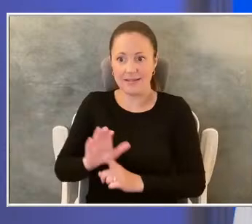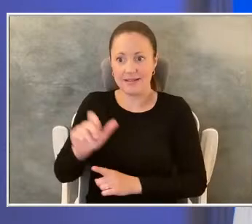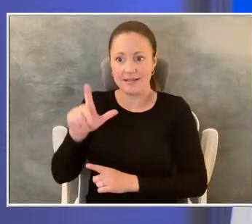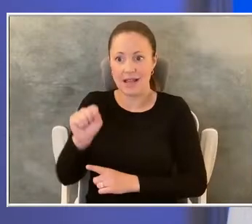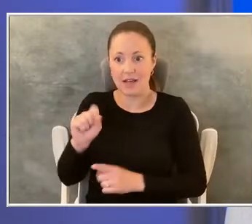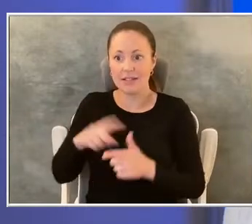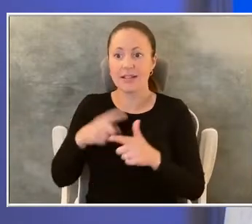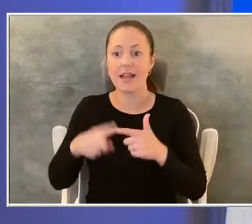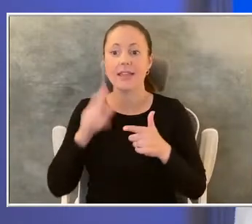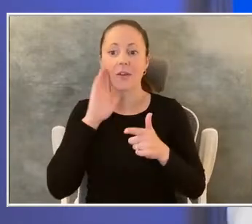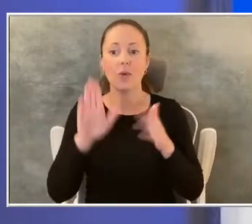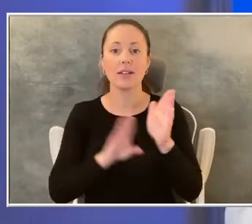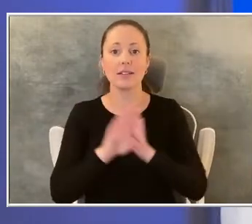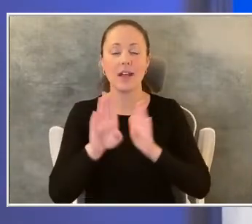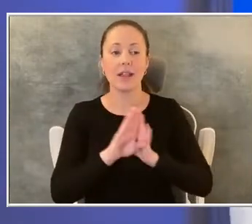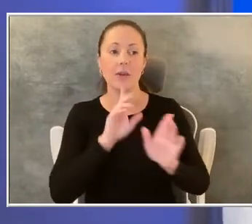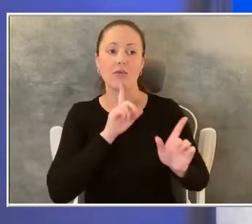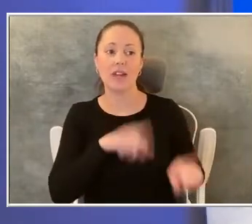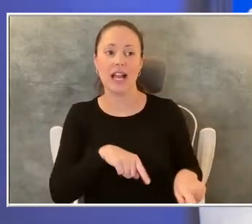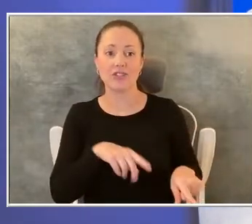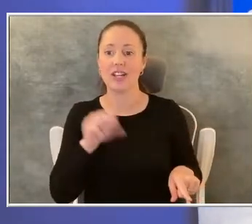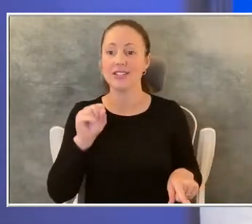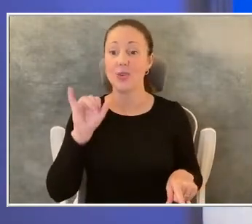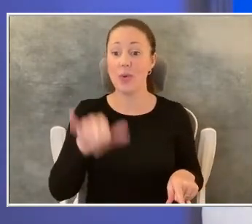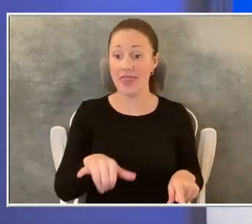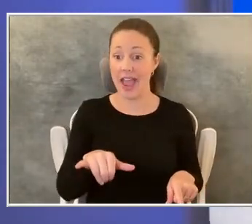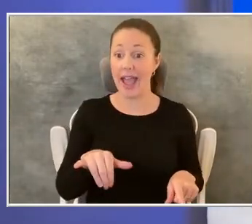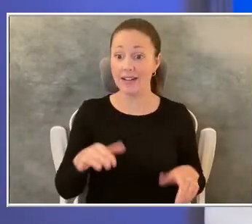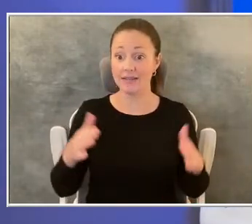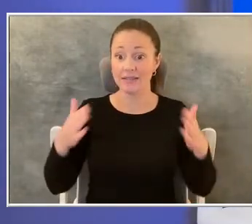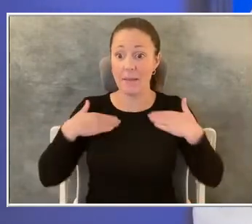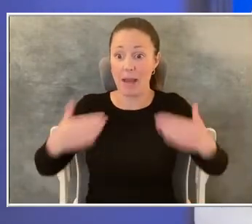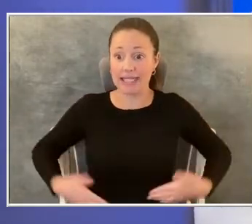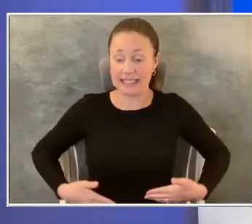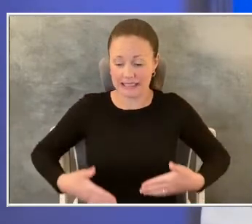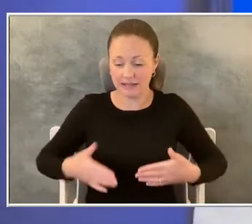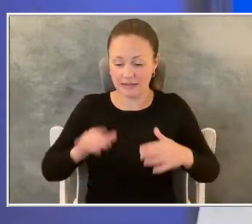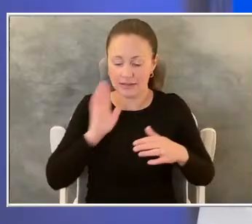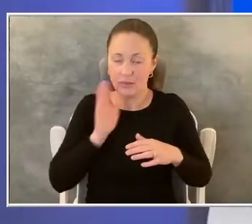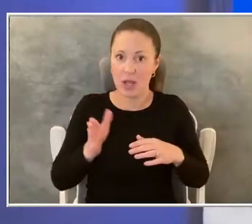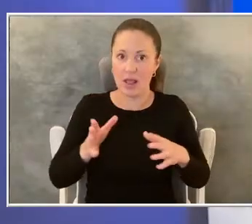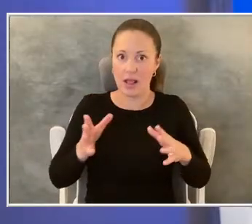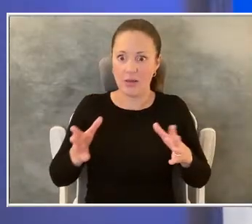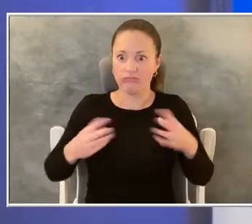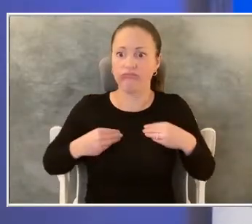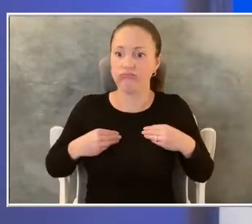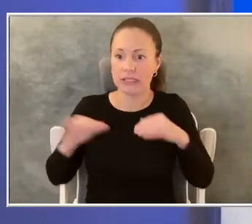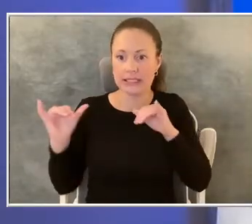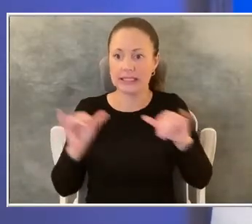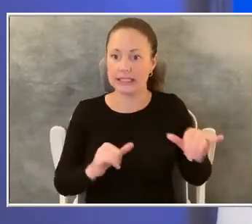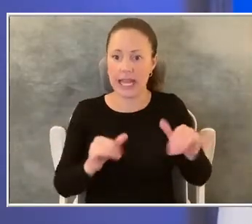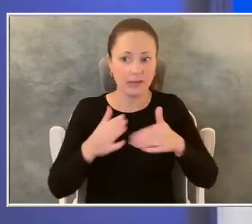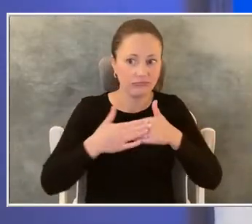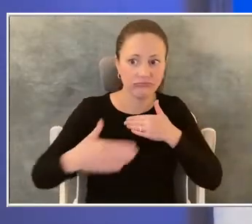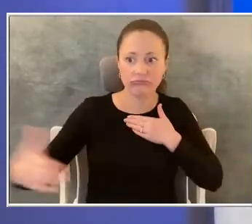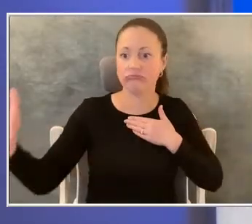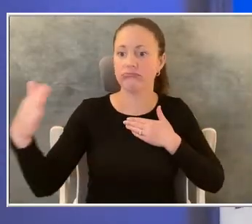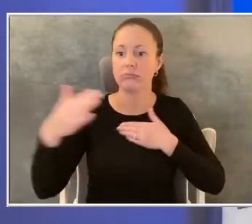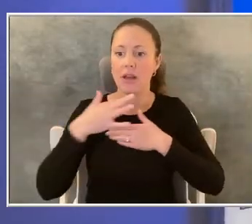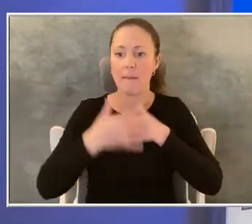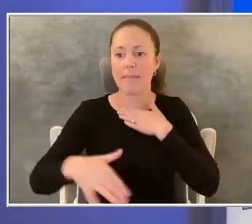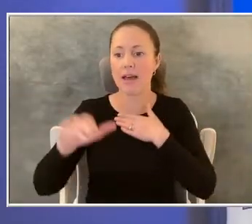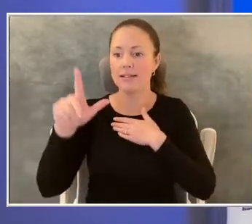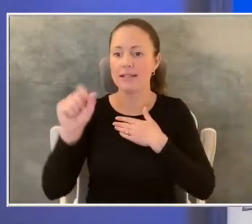primed to react. So that memory stays in the mother's blood cells for the rest of her life.